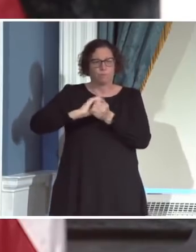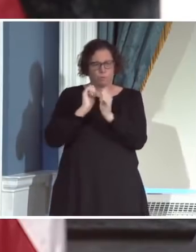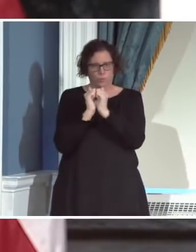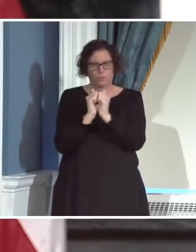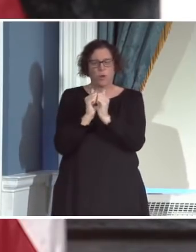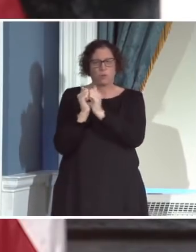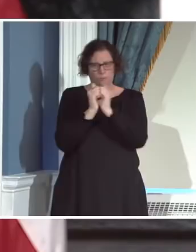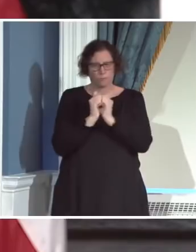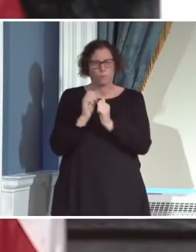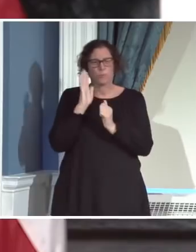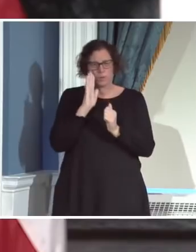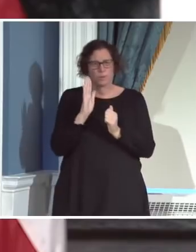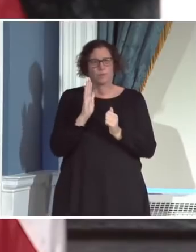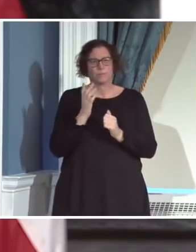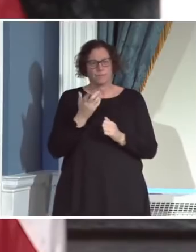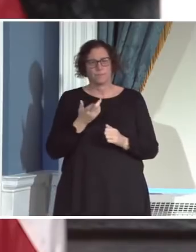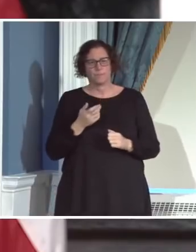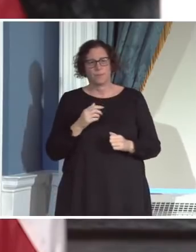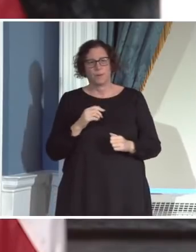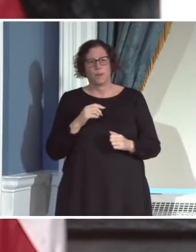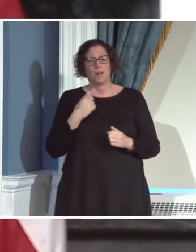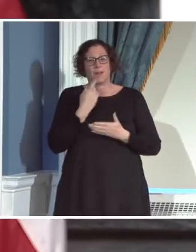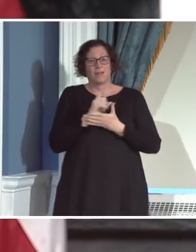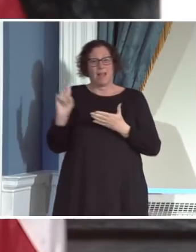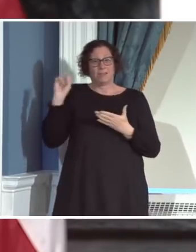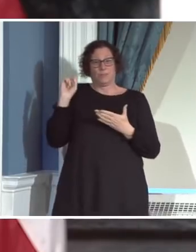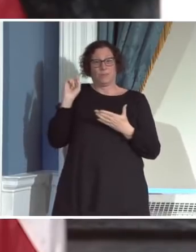several times last week about the playgrounds